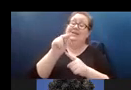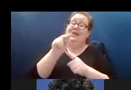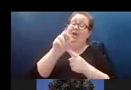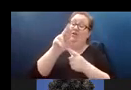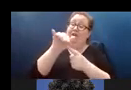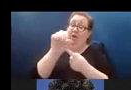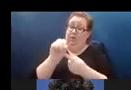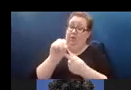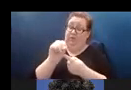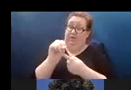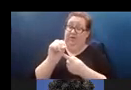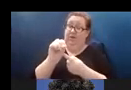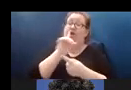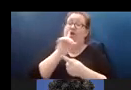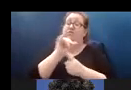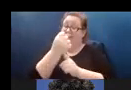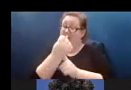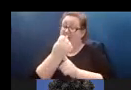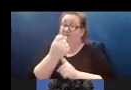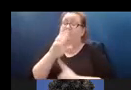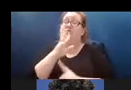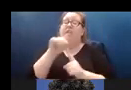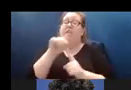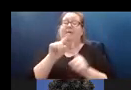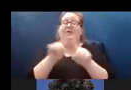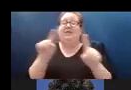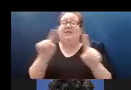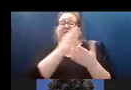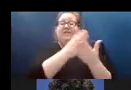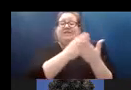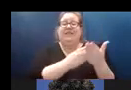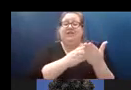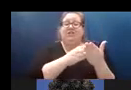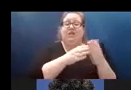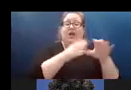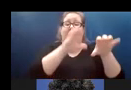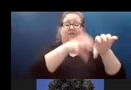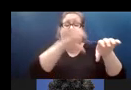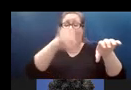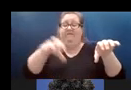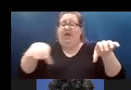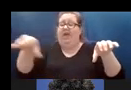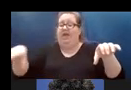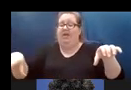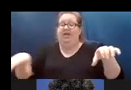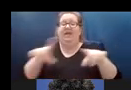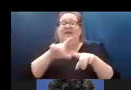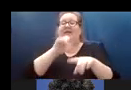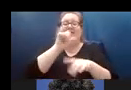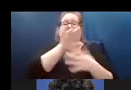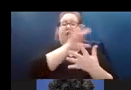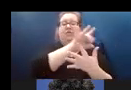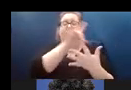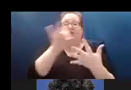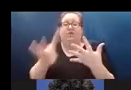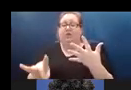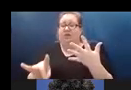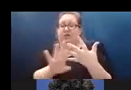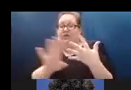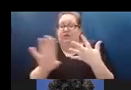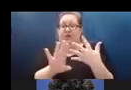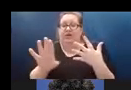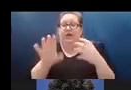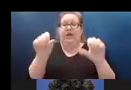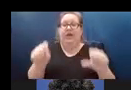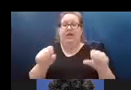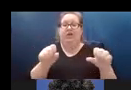of talking about maybe like different sections of a buffet. These aren't alternatives that you have to choose from. They could potentially